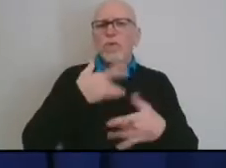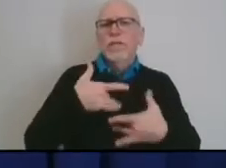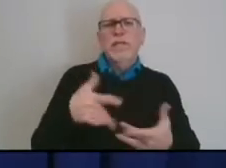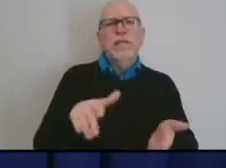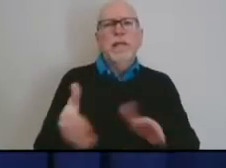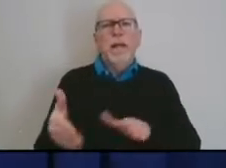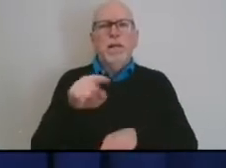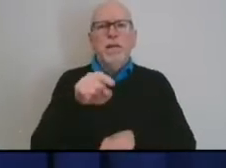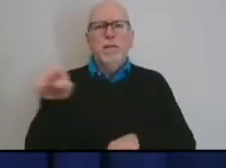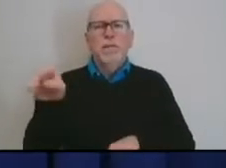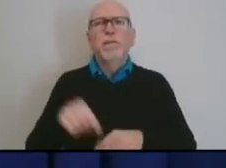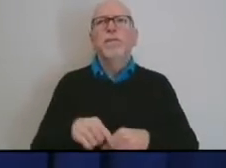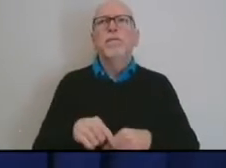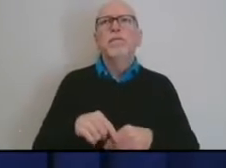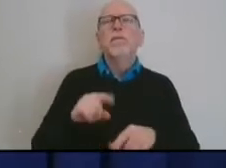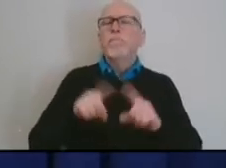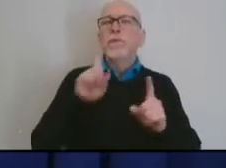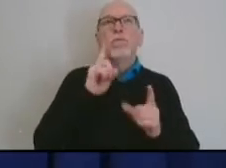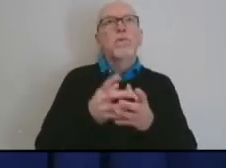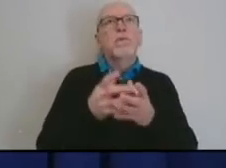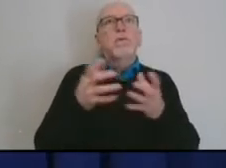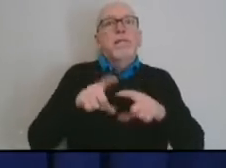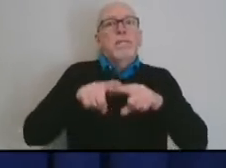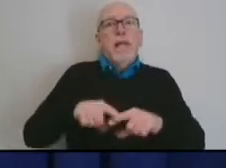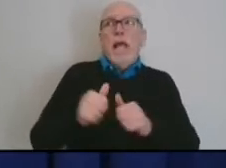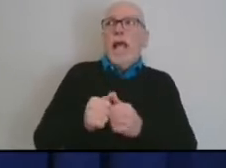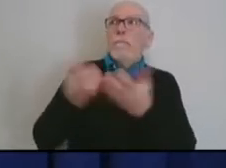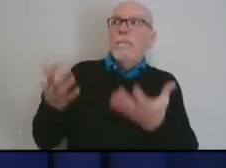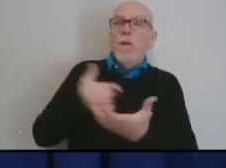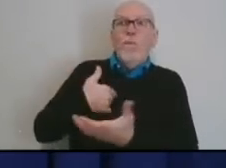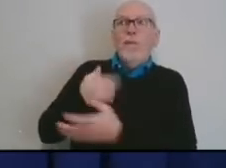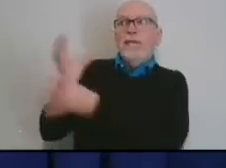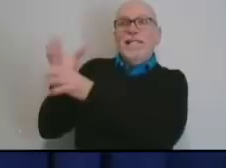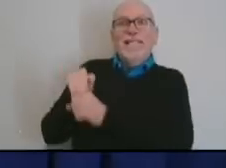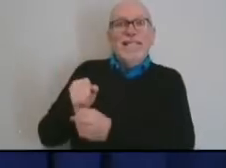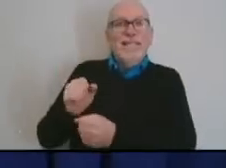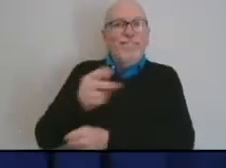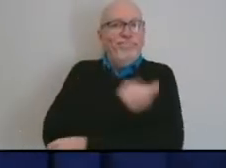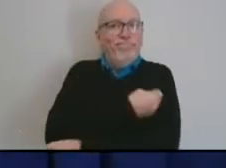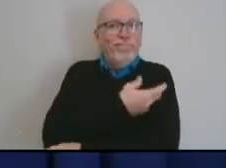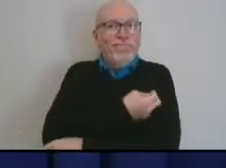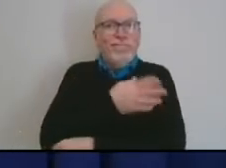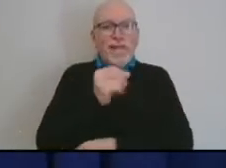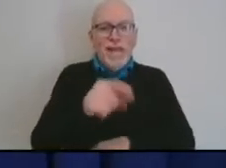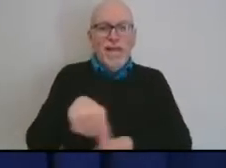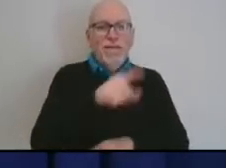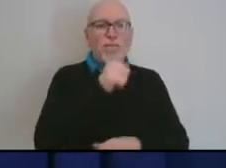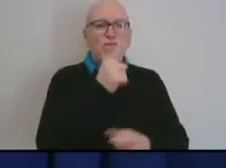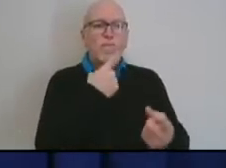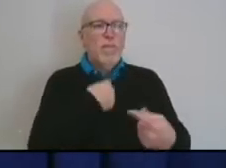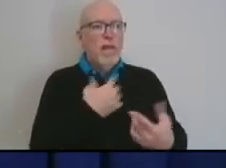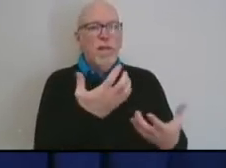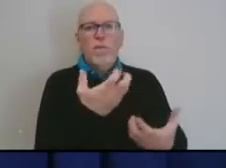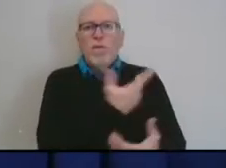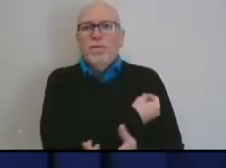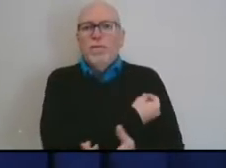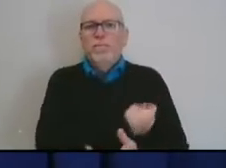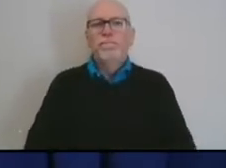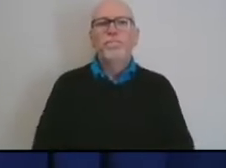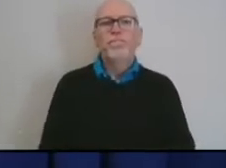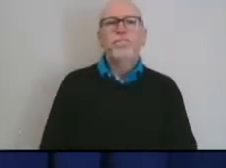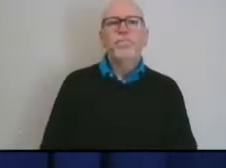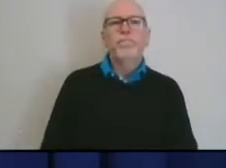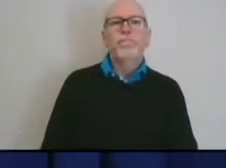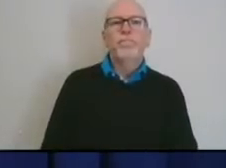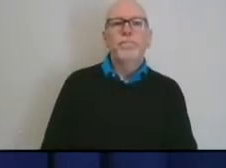so much depends on how much vaccine we receive and the response of eligible Hoosiers. As long